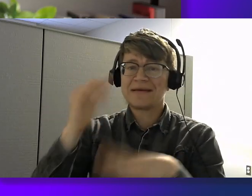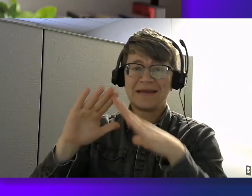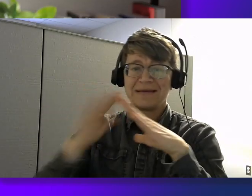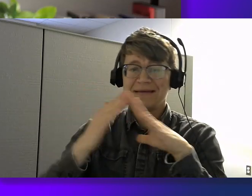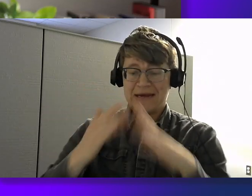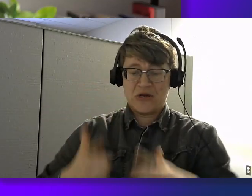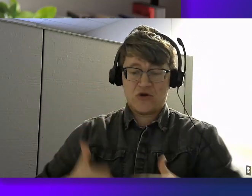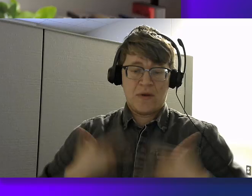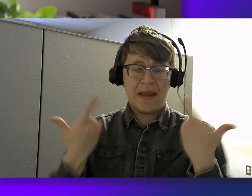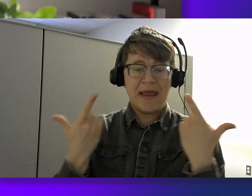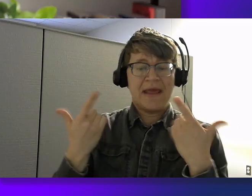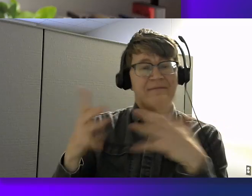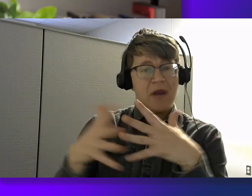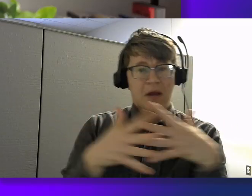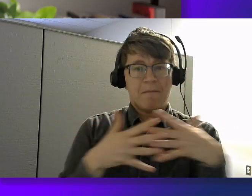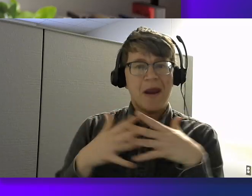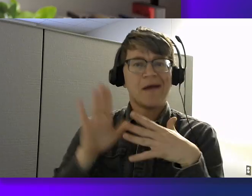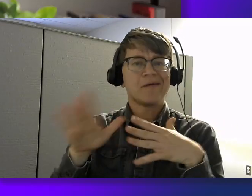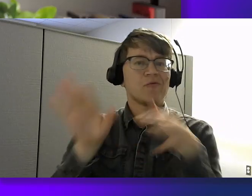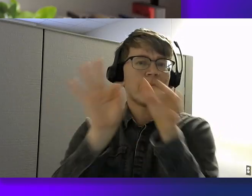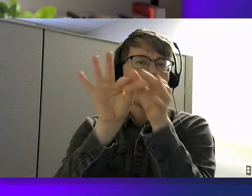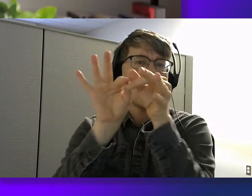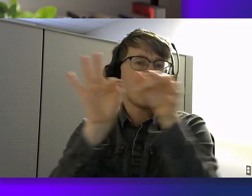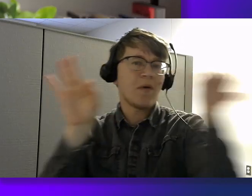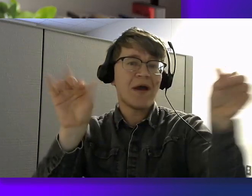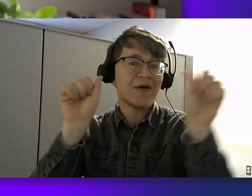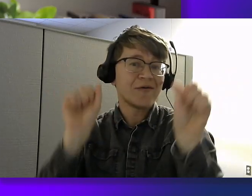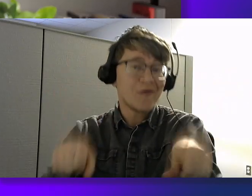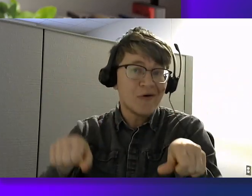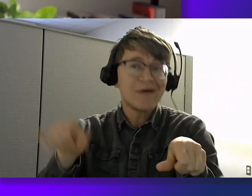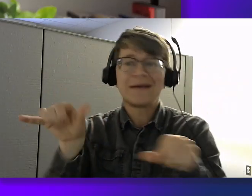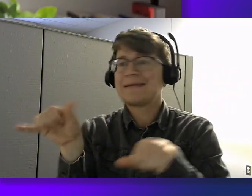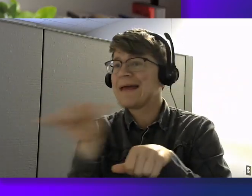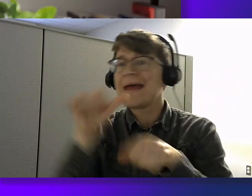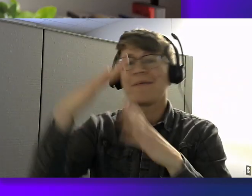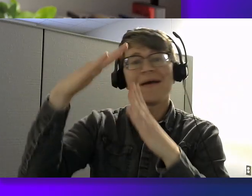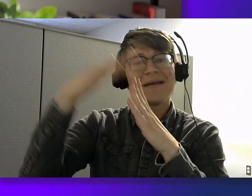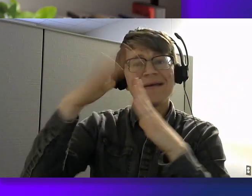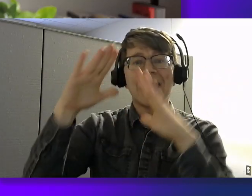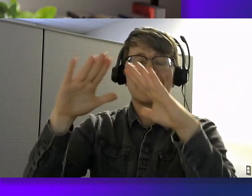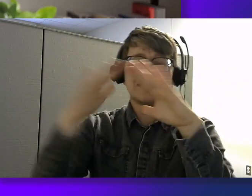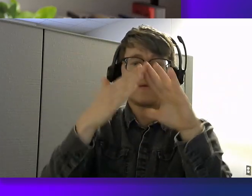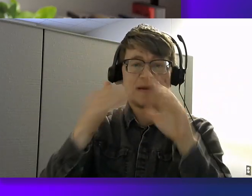North America. If you're a wedding planner creating your website services page,